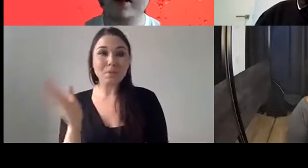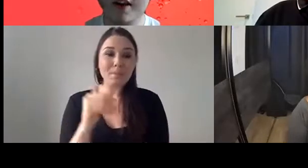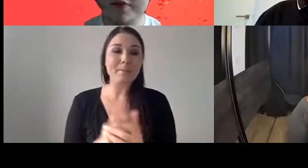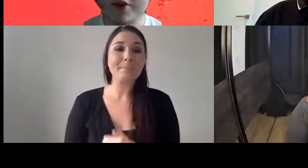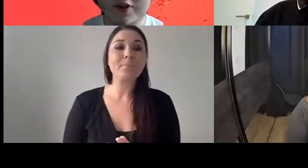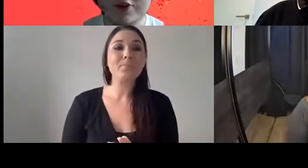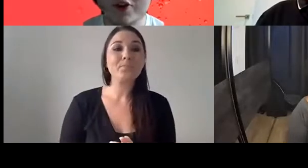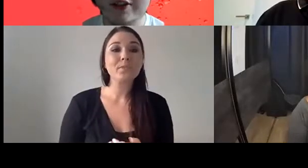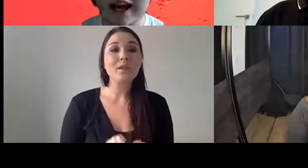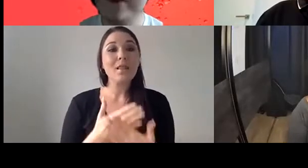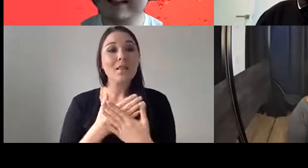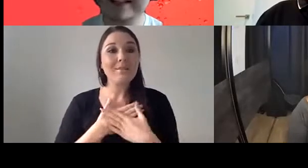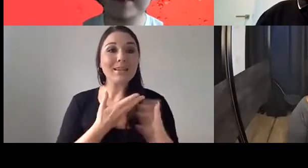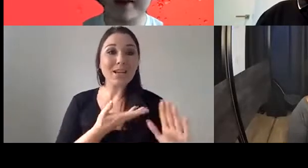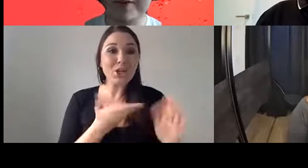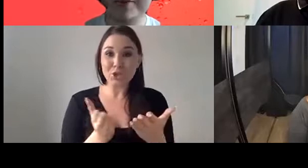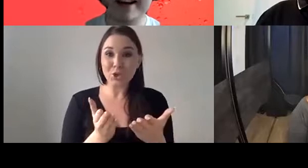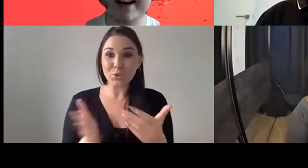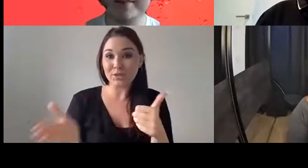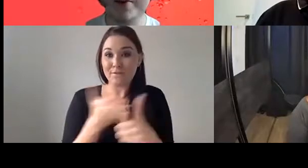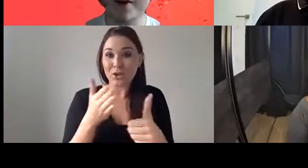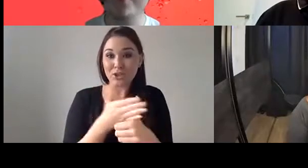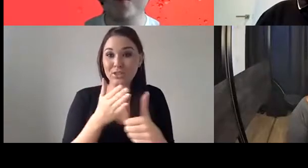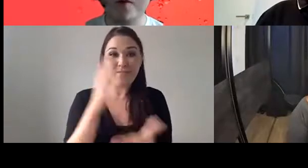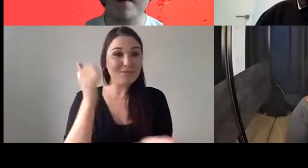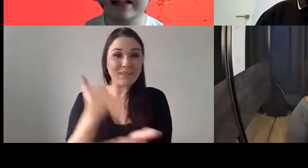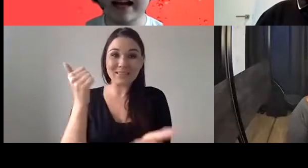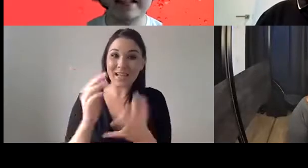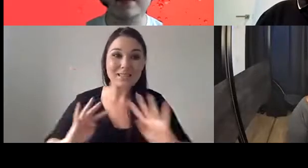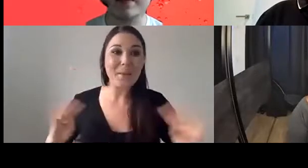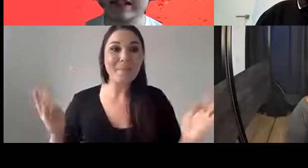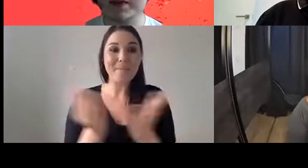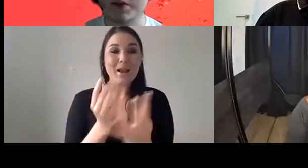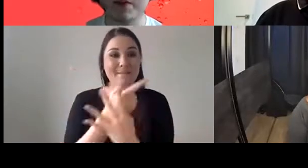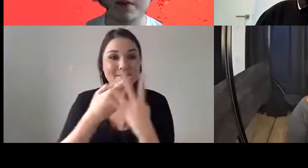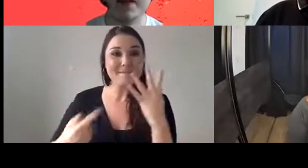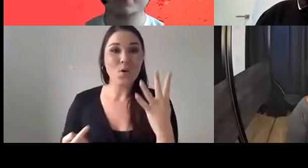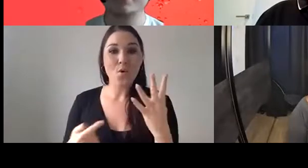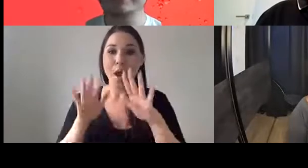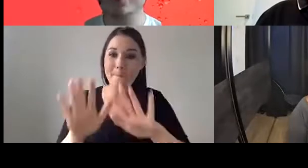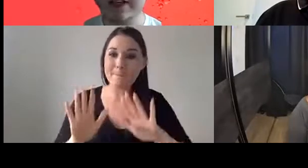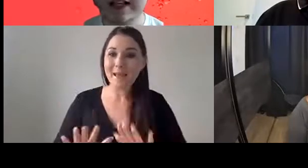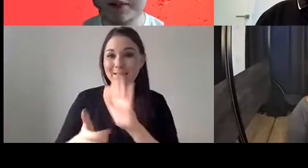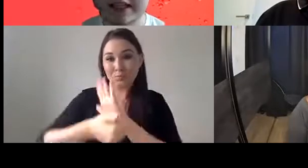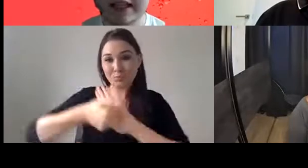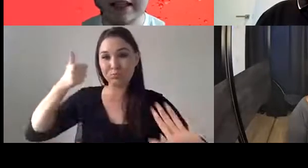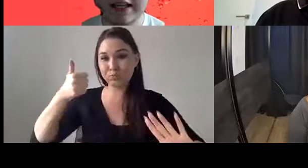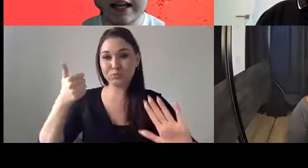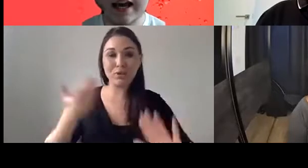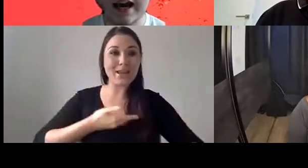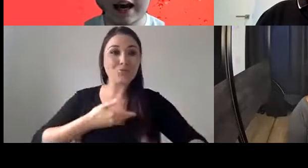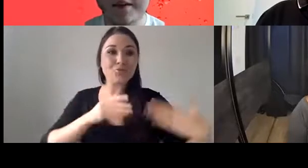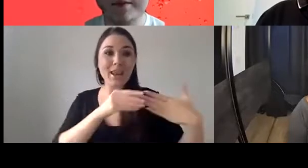would love to introduce our fantastic panel, who are 4 amazing accessibility experts from industry-leading